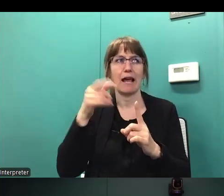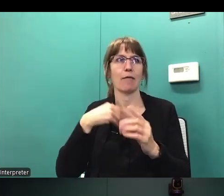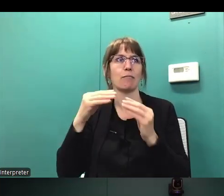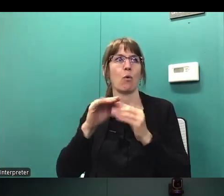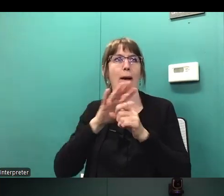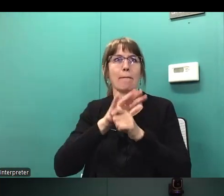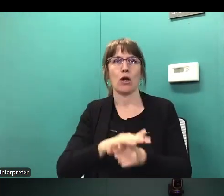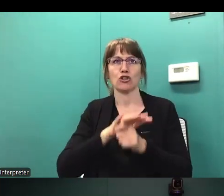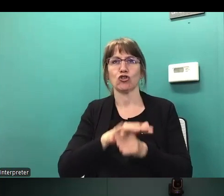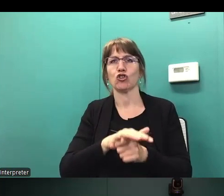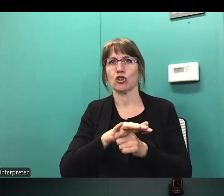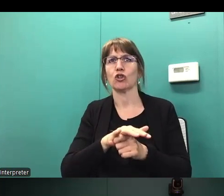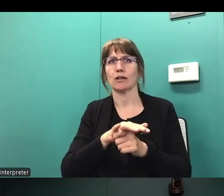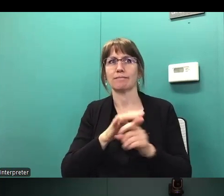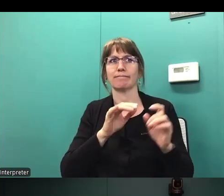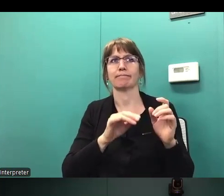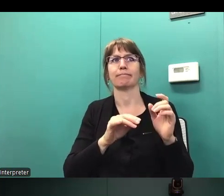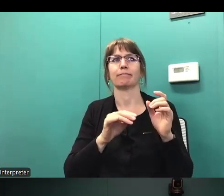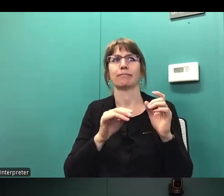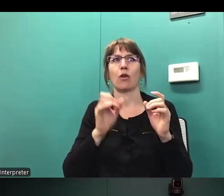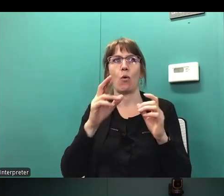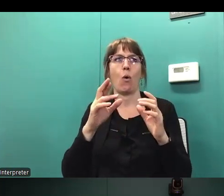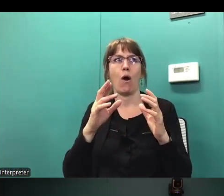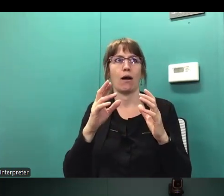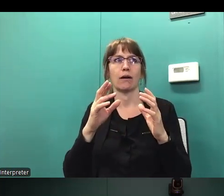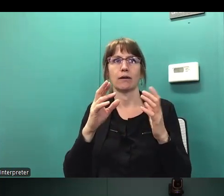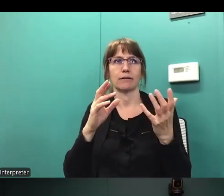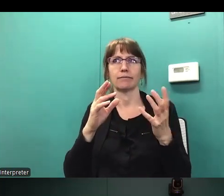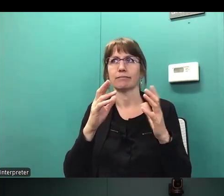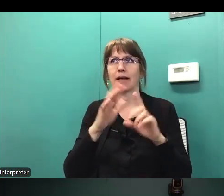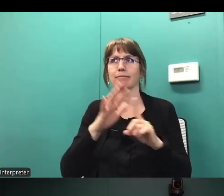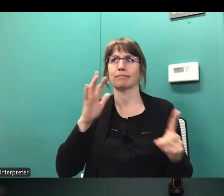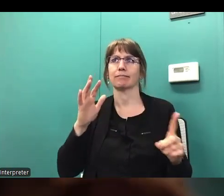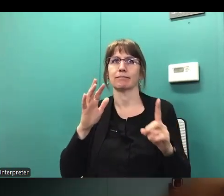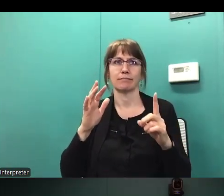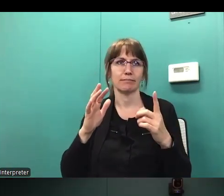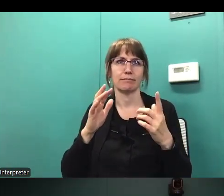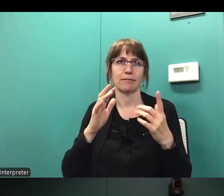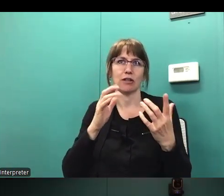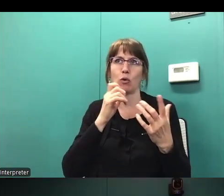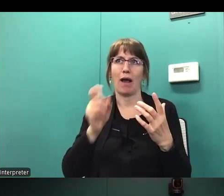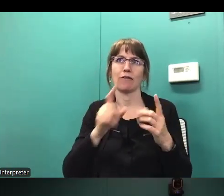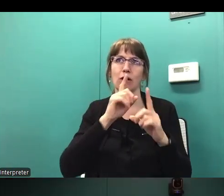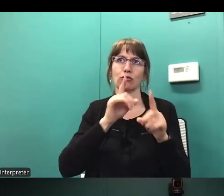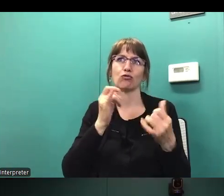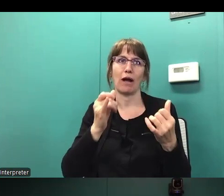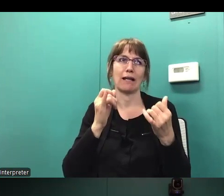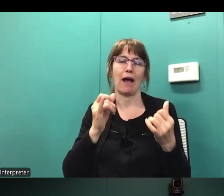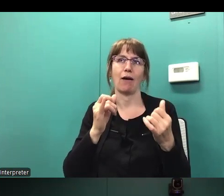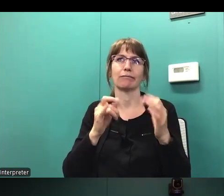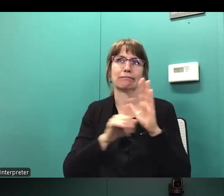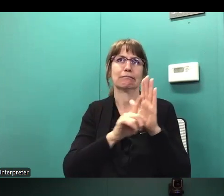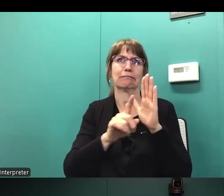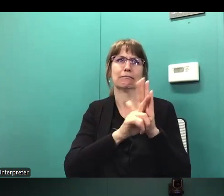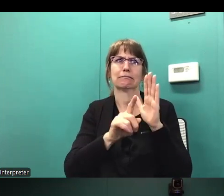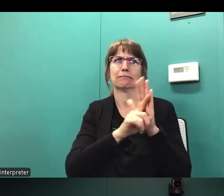it. So, or it kind of lays off like, okay, I don't have to answer right now. Or they can ask for like, I